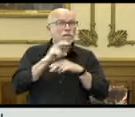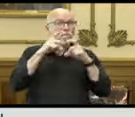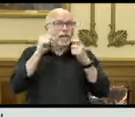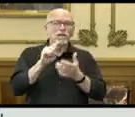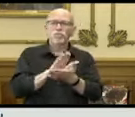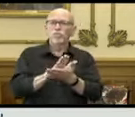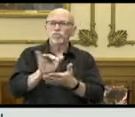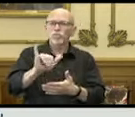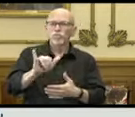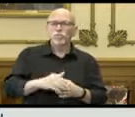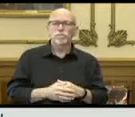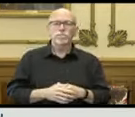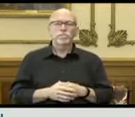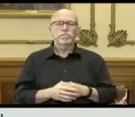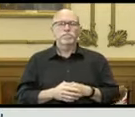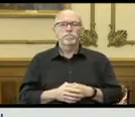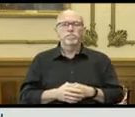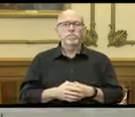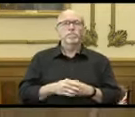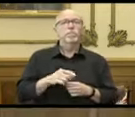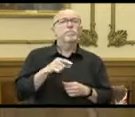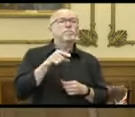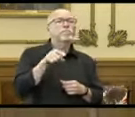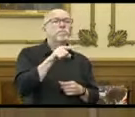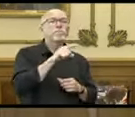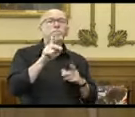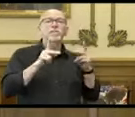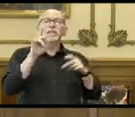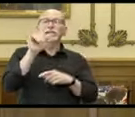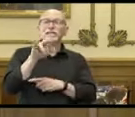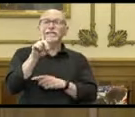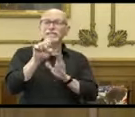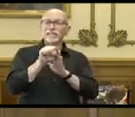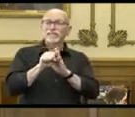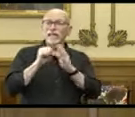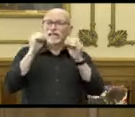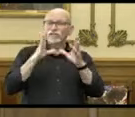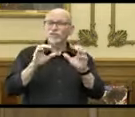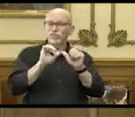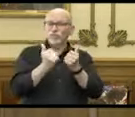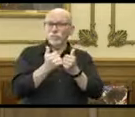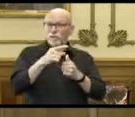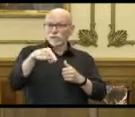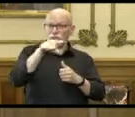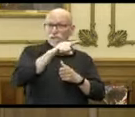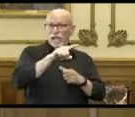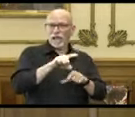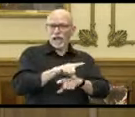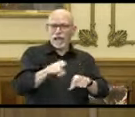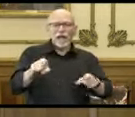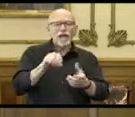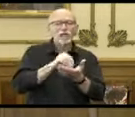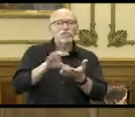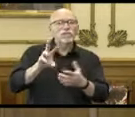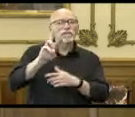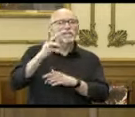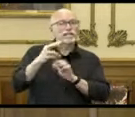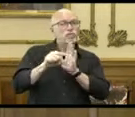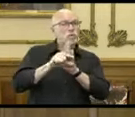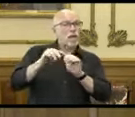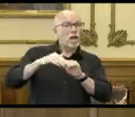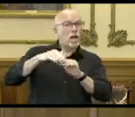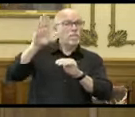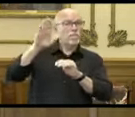schools. Members of the Indiana State Teachers Association ask that students in the sixth grade and above wear